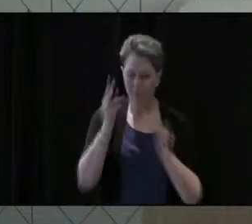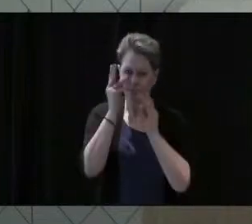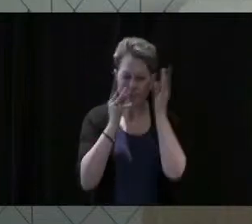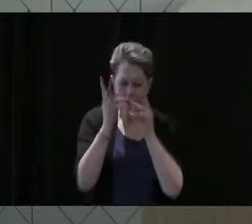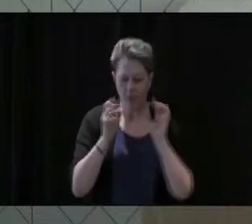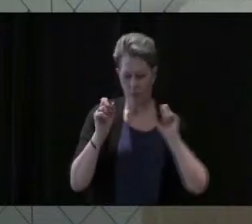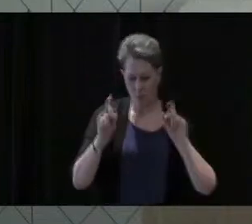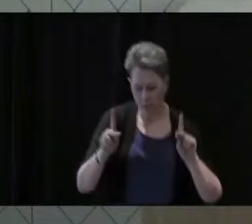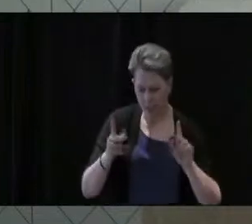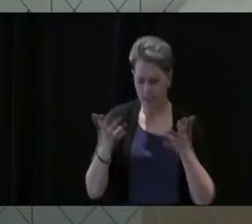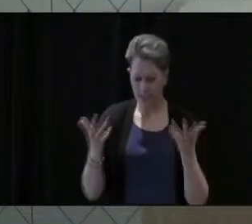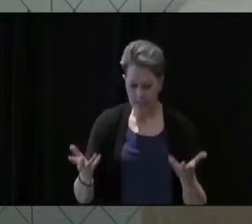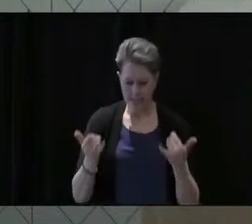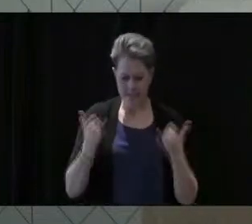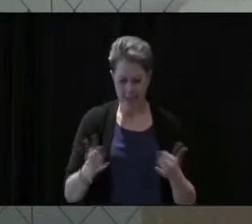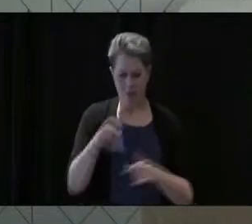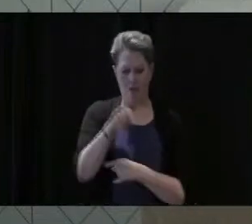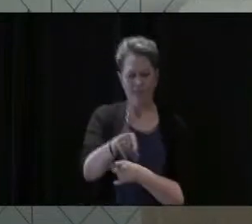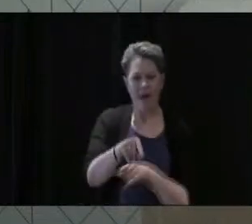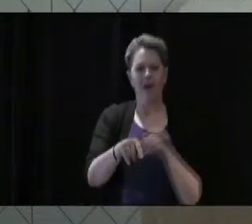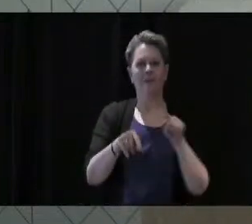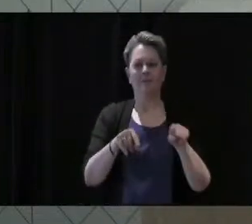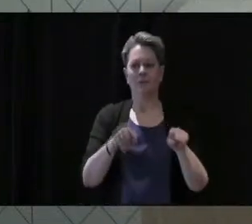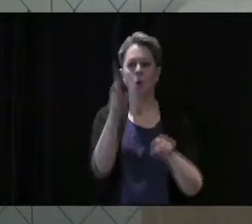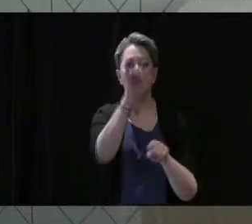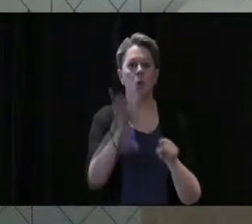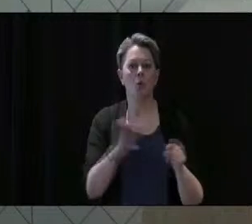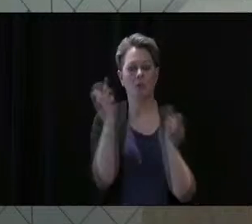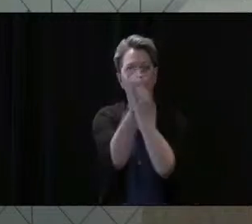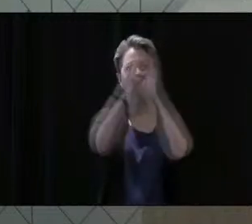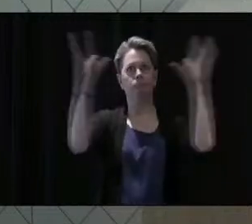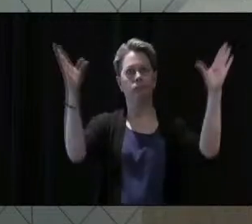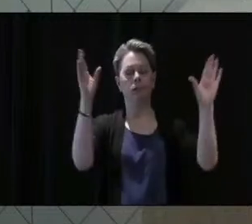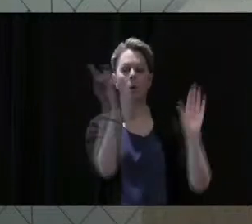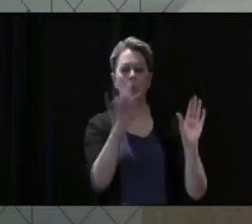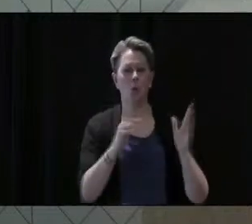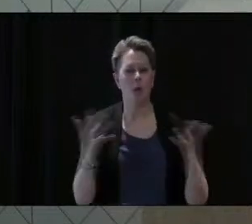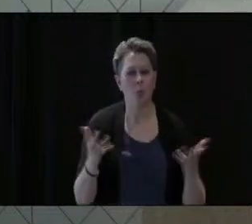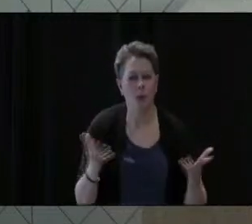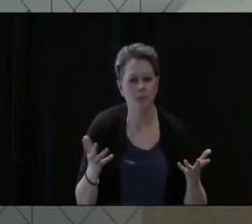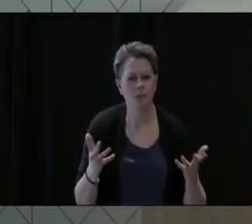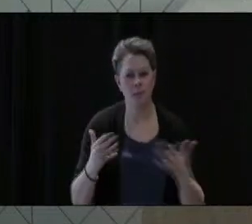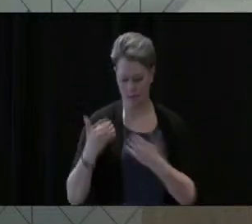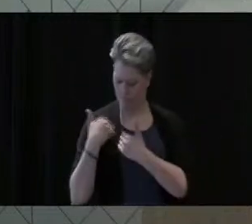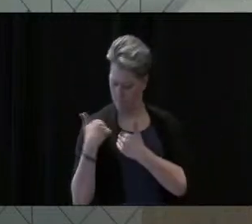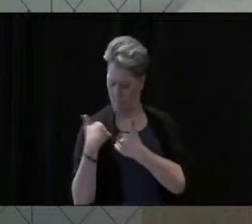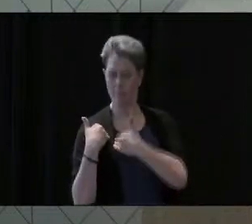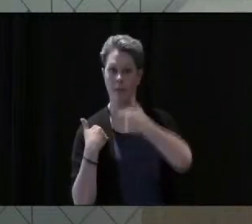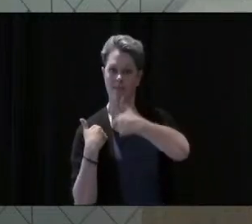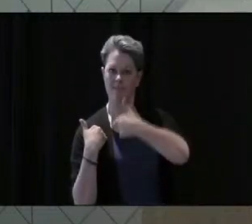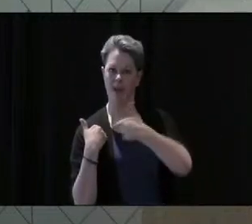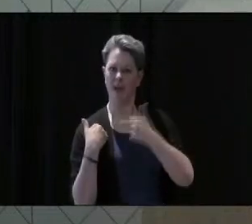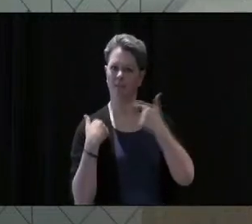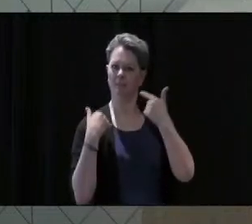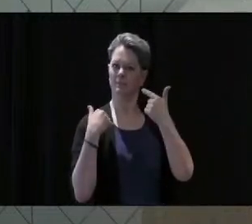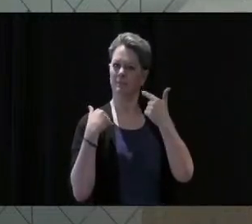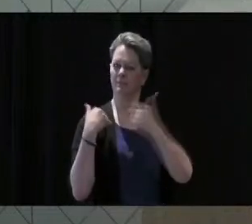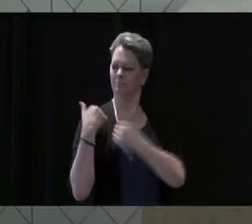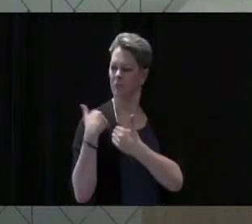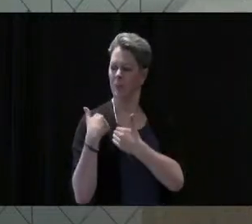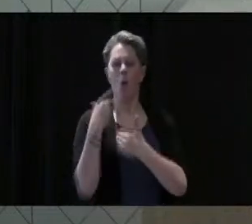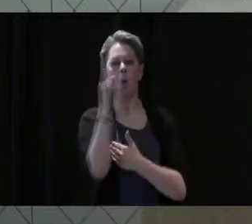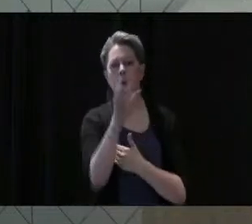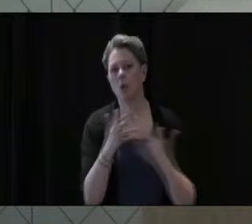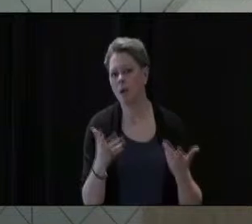an accountability framework look like? If we're going to give accountability frameworks to people